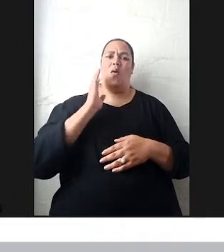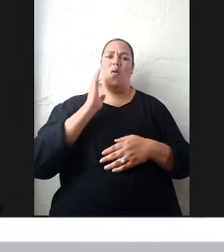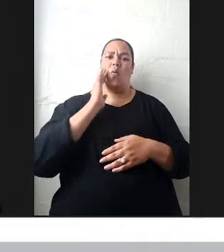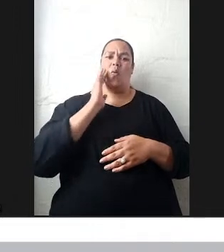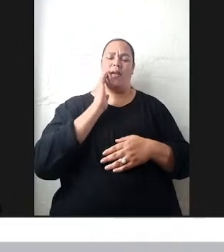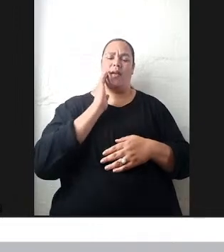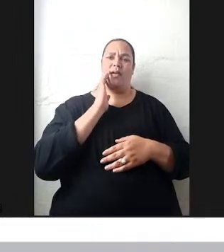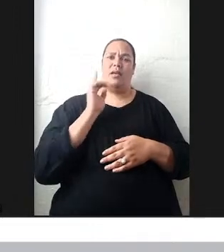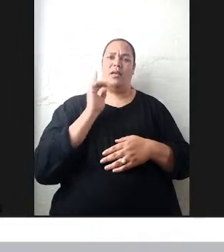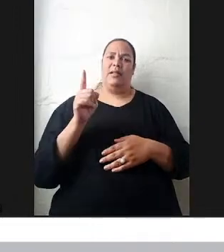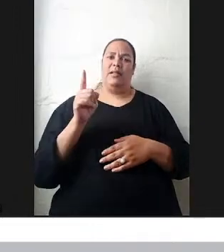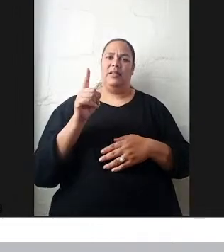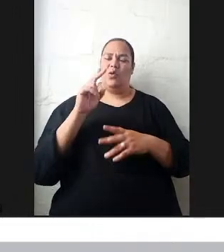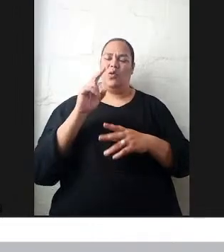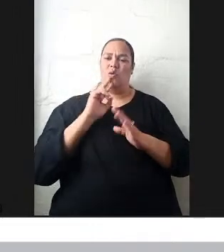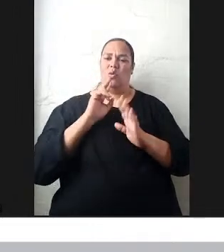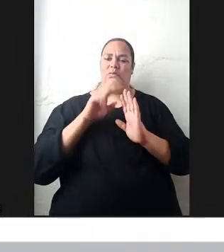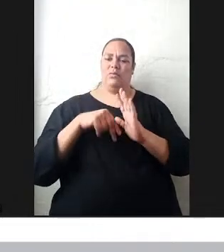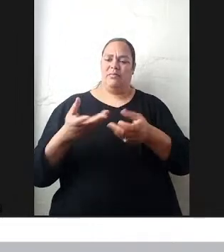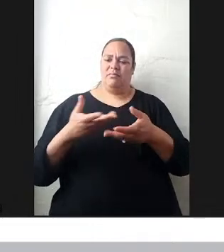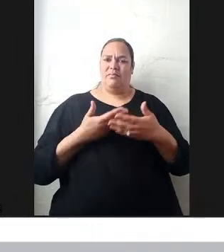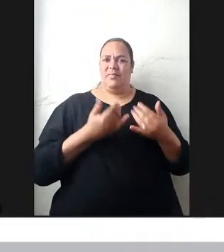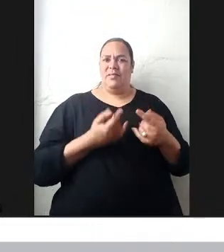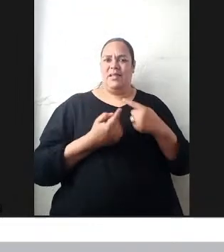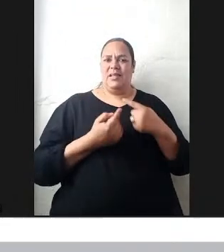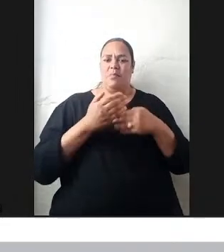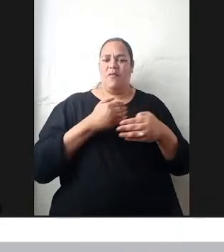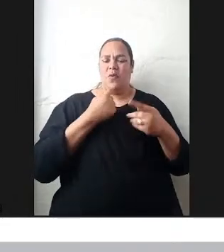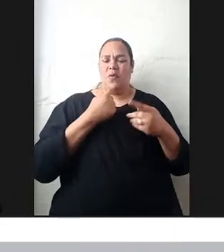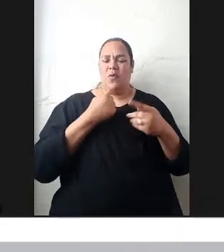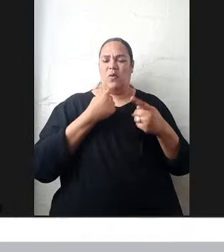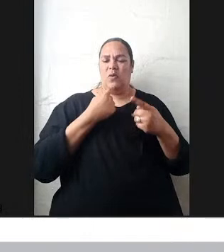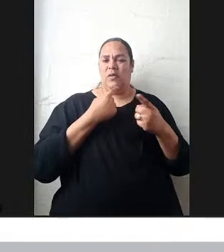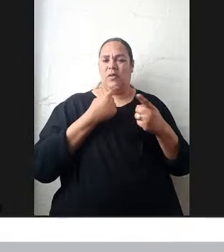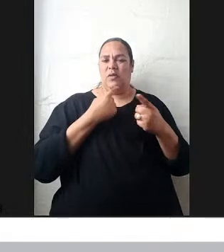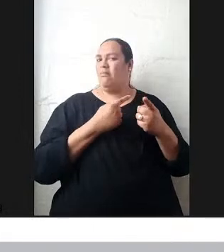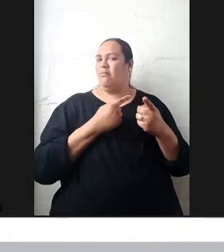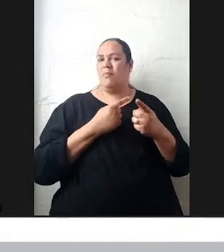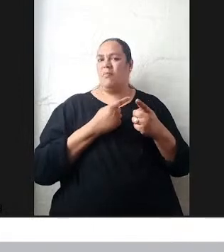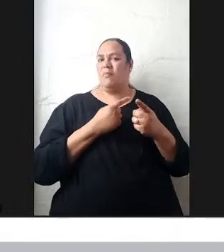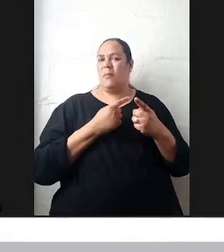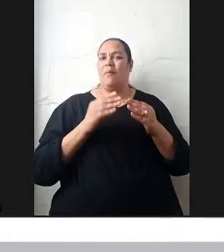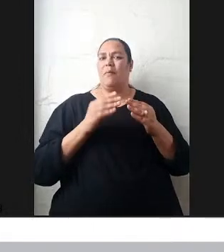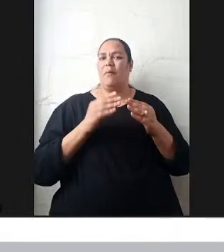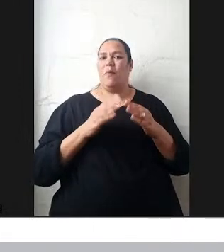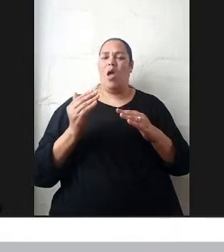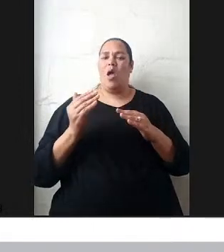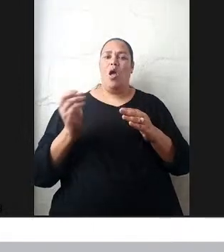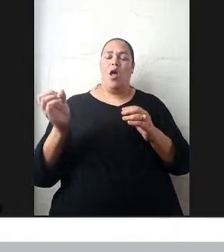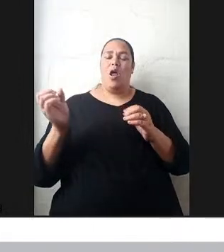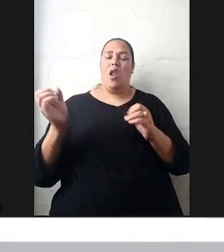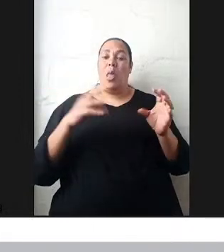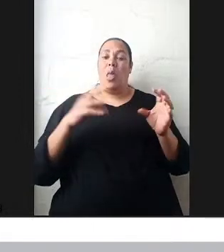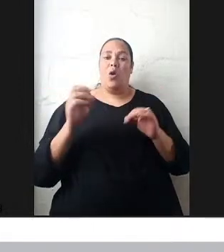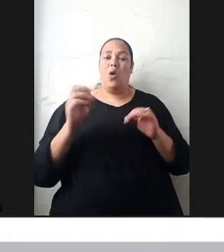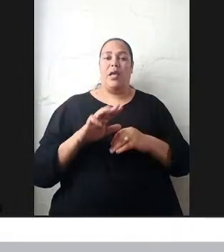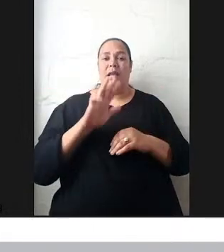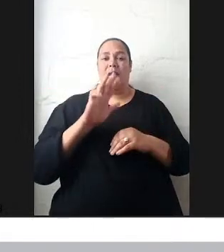statistics that they mentioned there, that they Cape Town port can only load 9 containers per